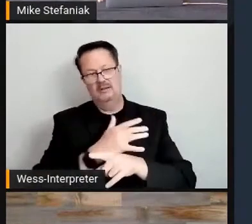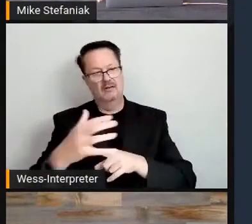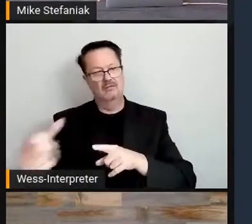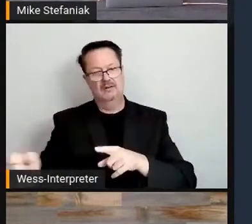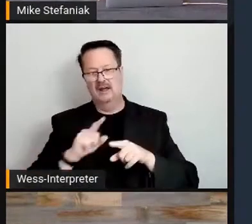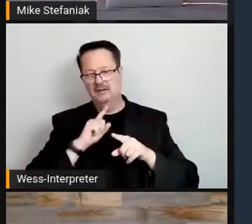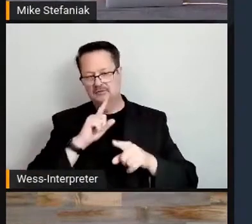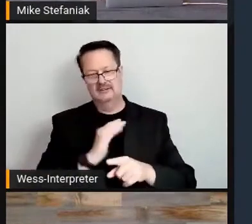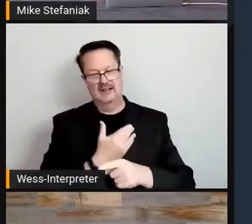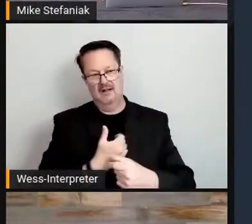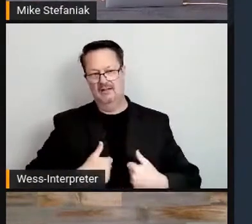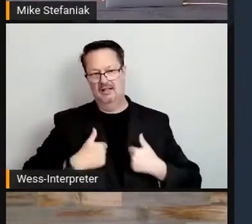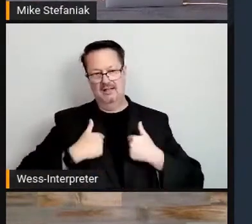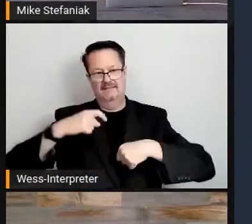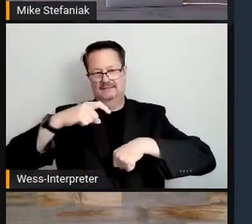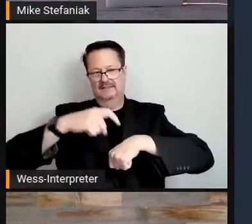lifetimes.